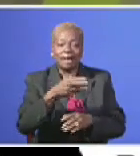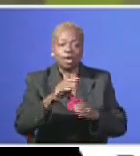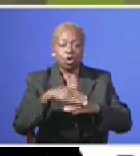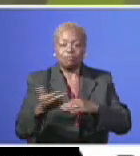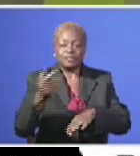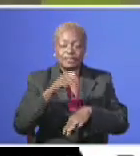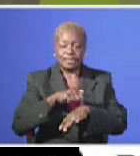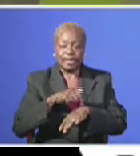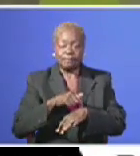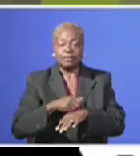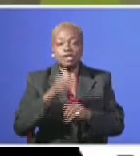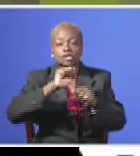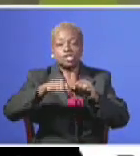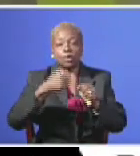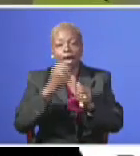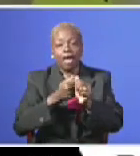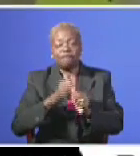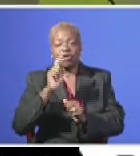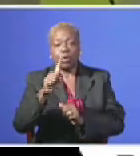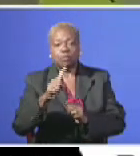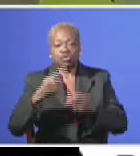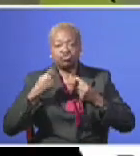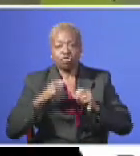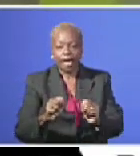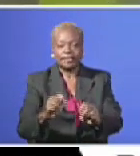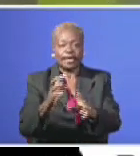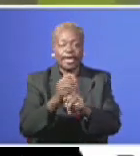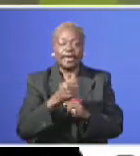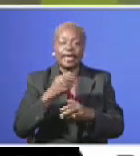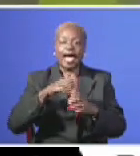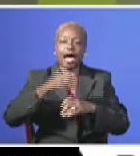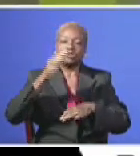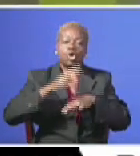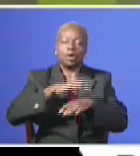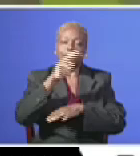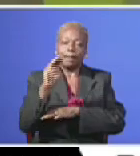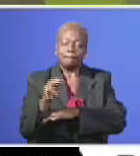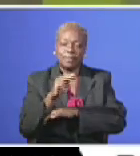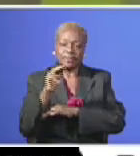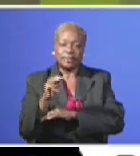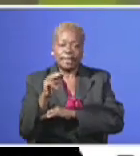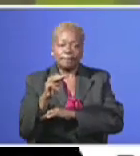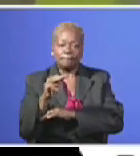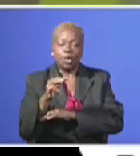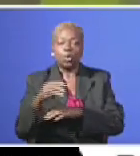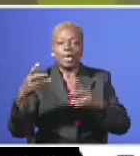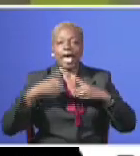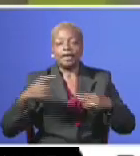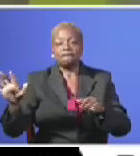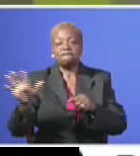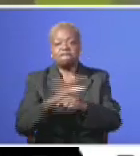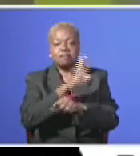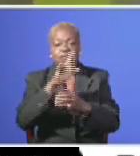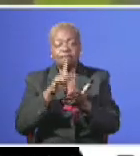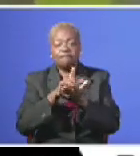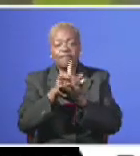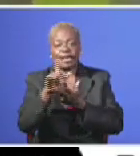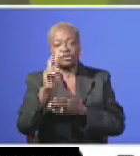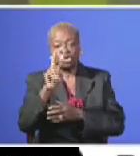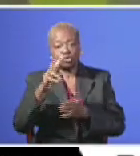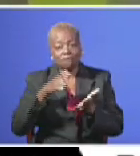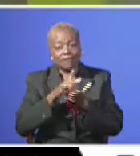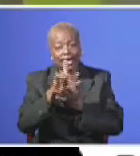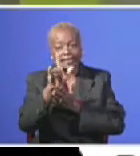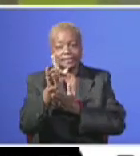be. So everyone was trying to get out Monday. And also we had a full flight. We had two